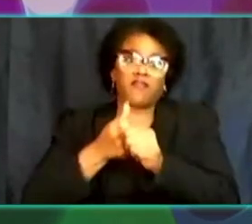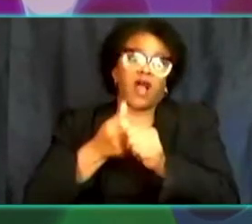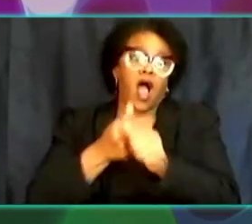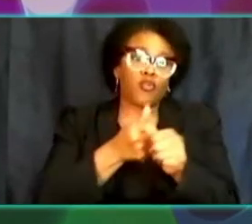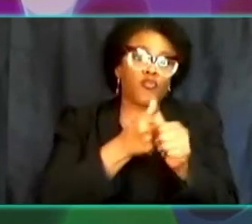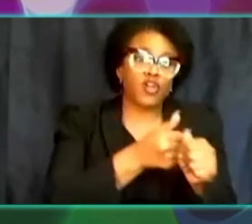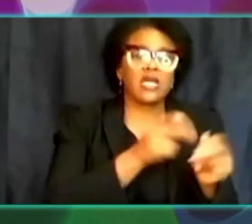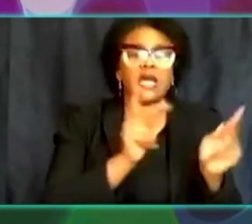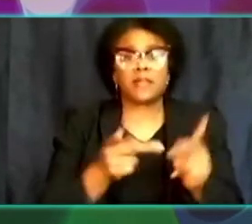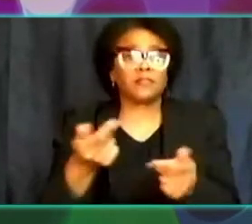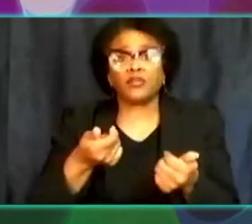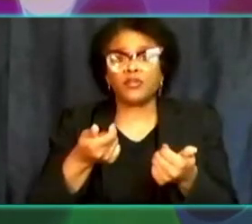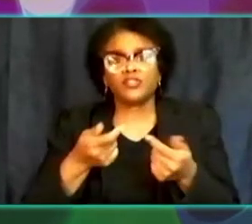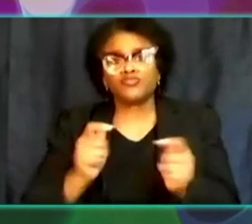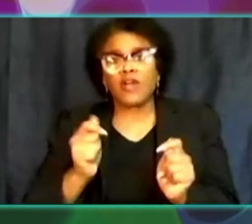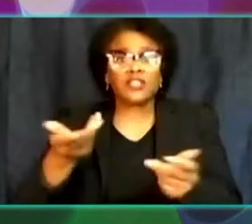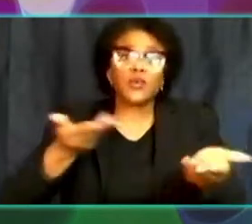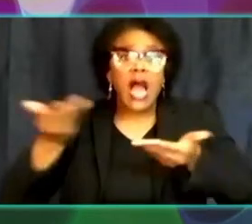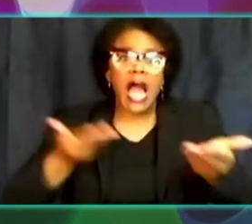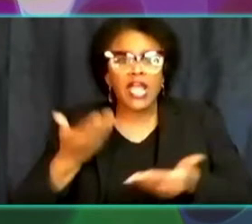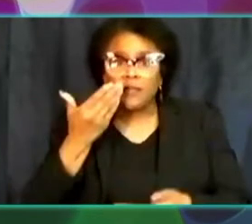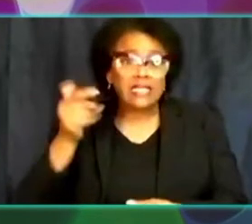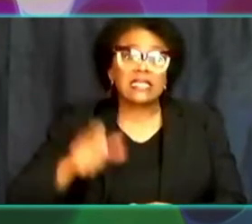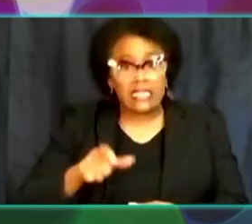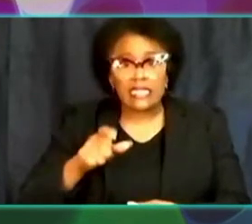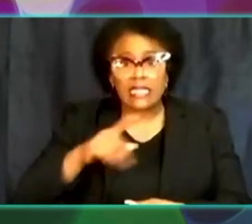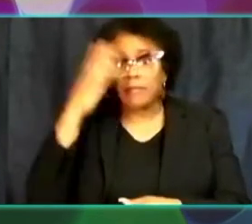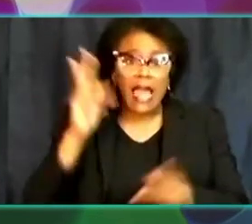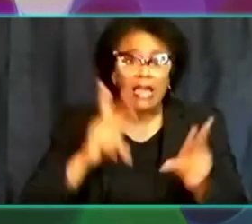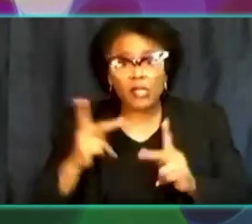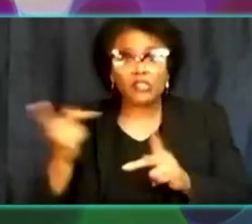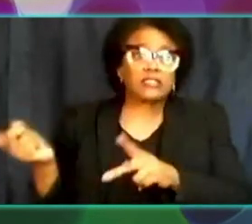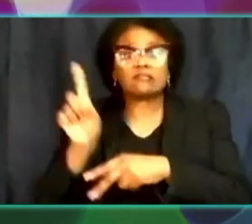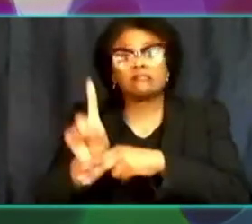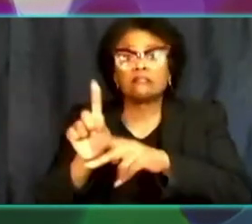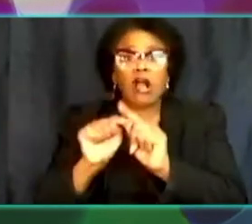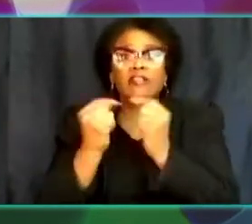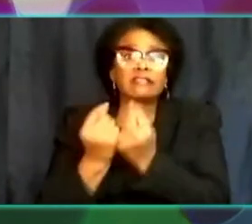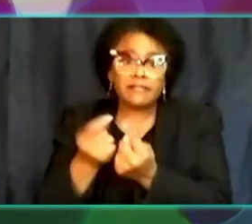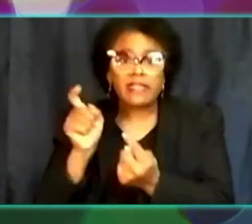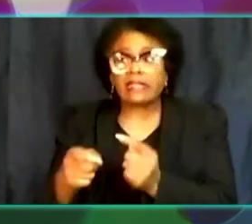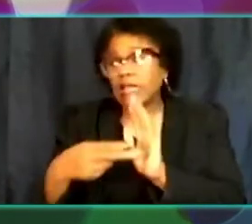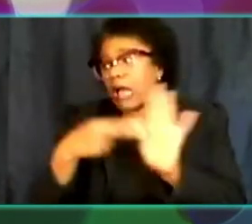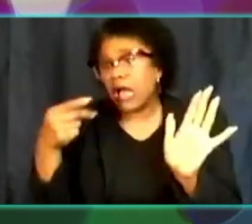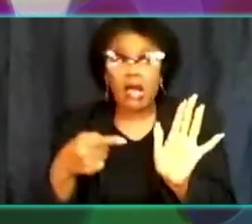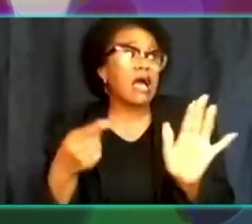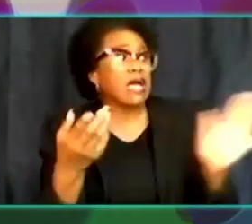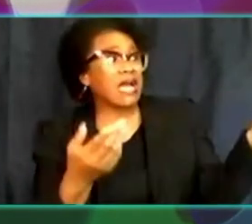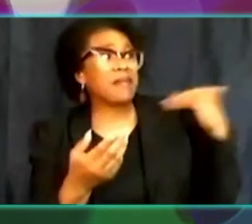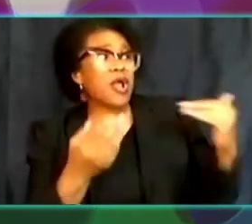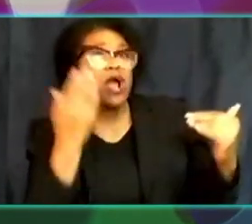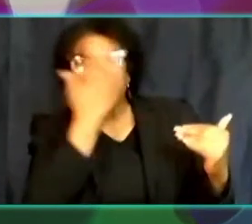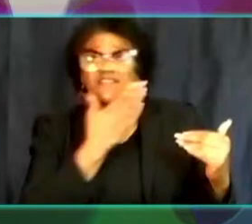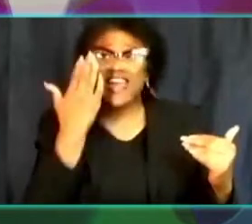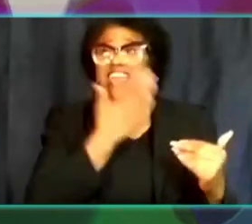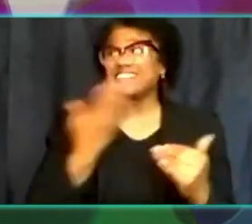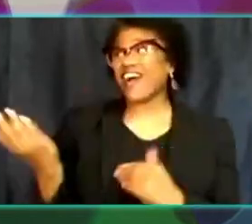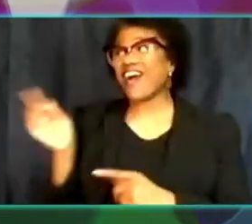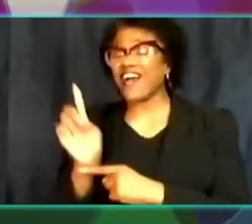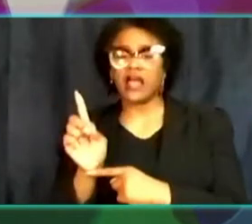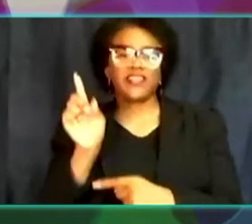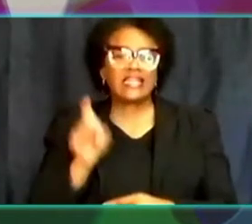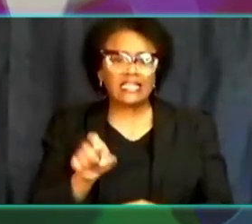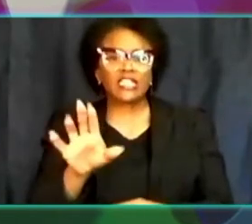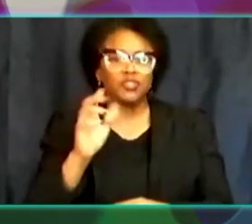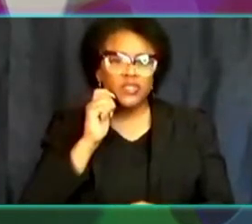trying to hire you because they needed a Black person like to be on a team. They needed that name. They needed that face. They literally needed your skin